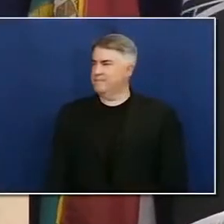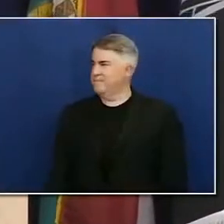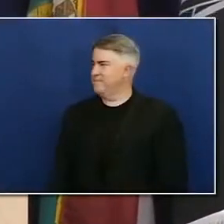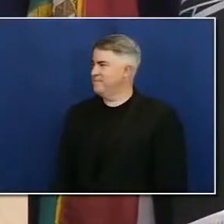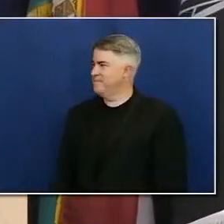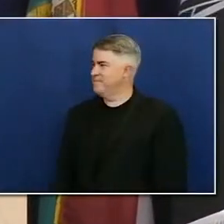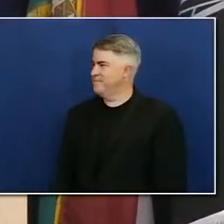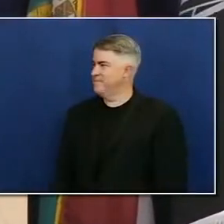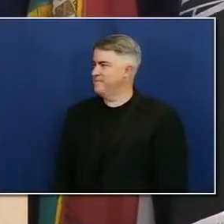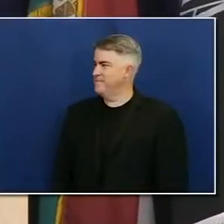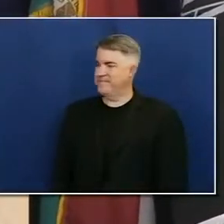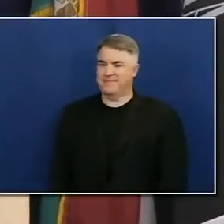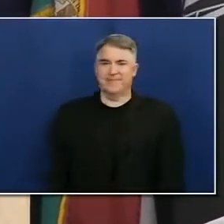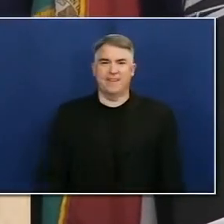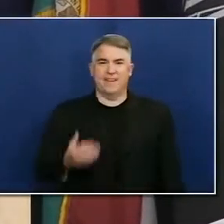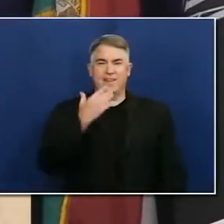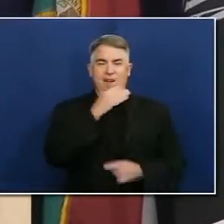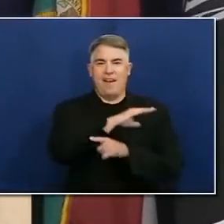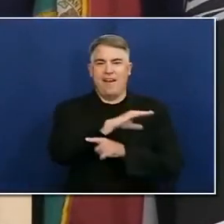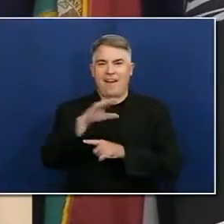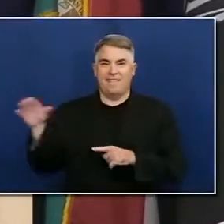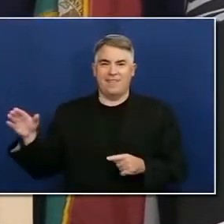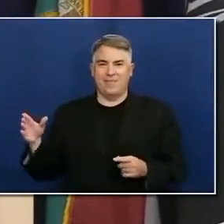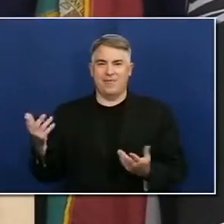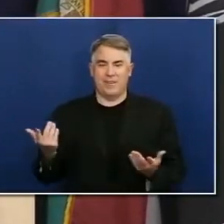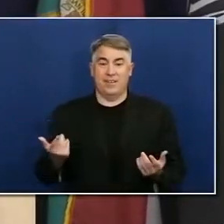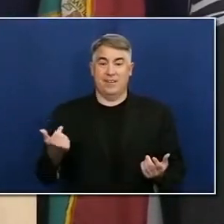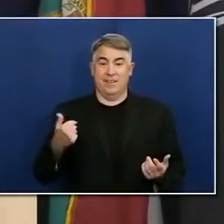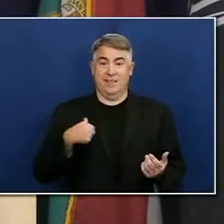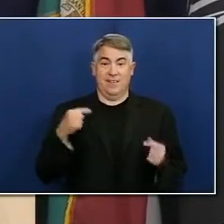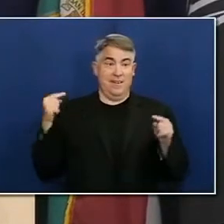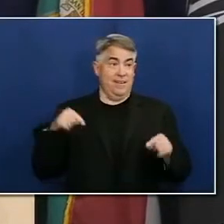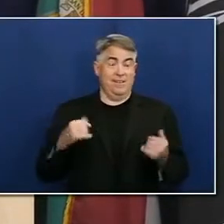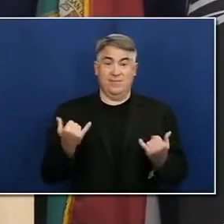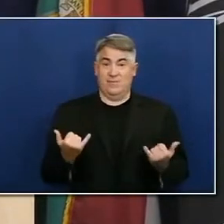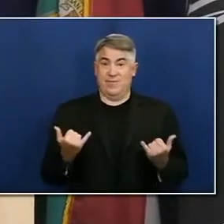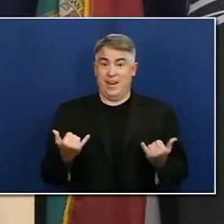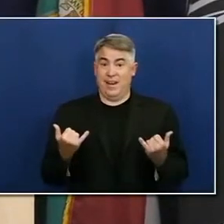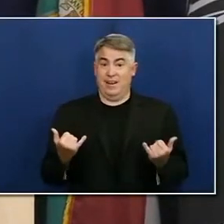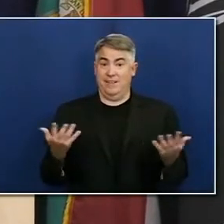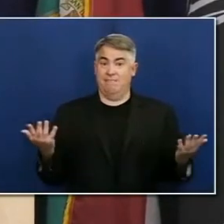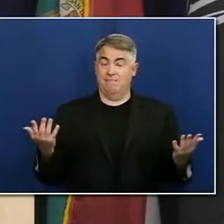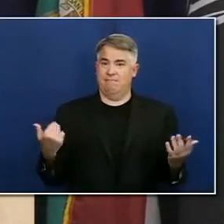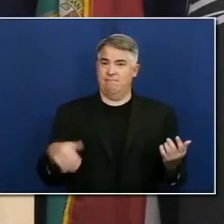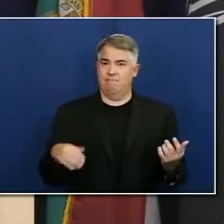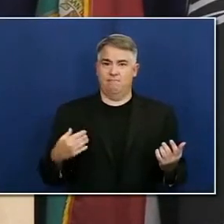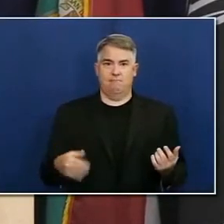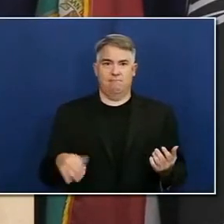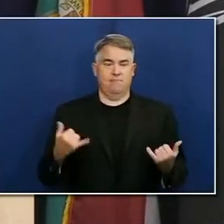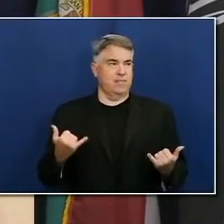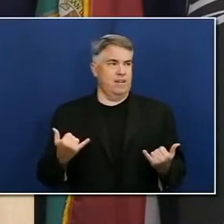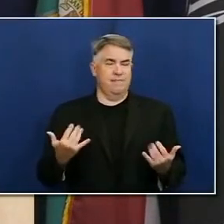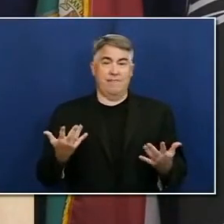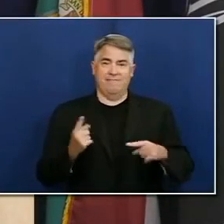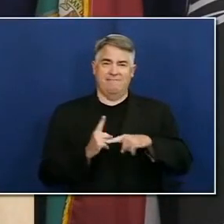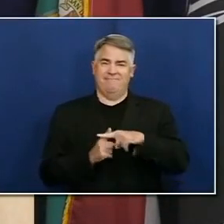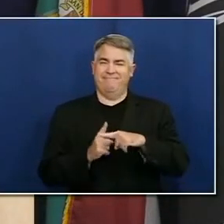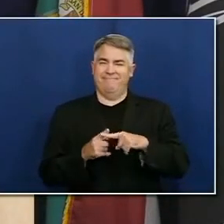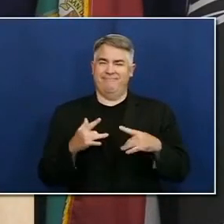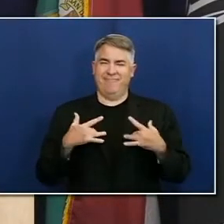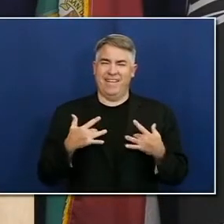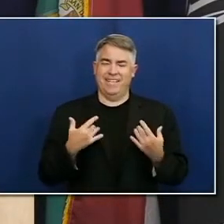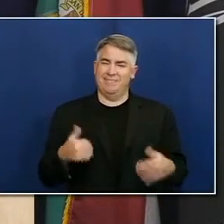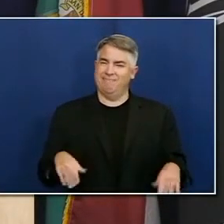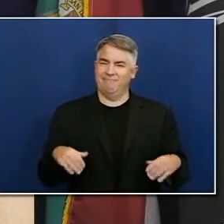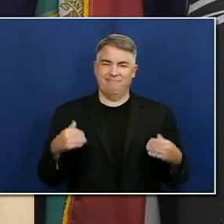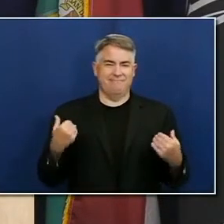its final COVID-19 briefing on Tuesday. It began by thanking frontline workers, local nonprofits, and community members. County supervisors